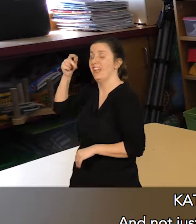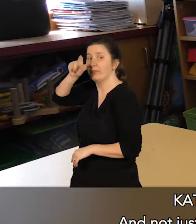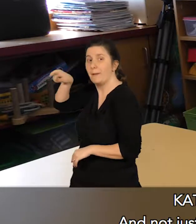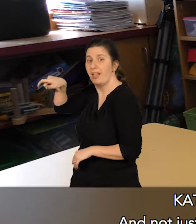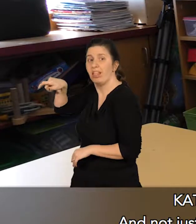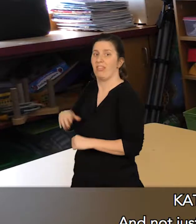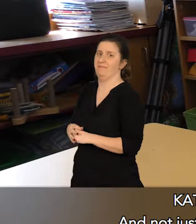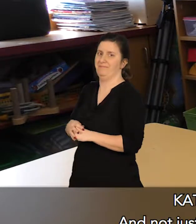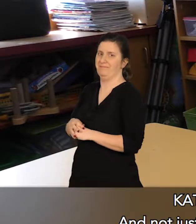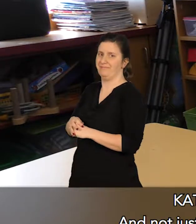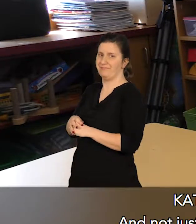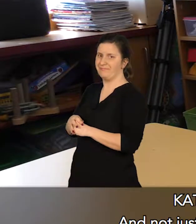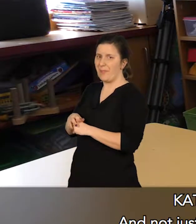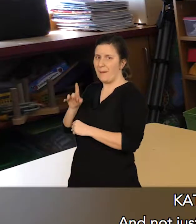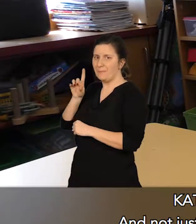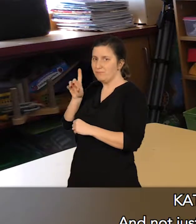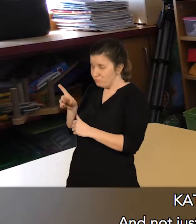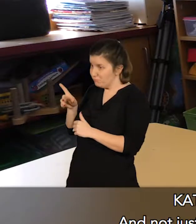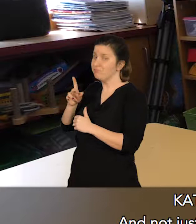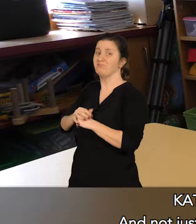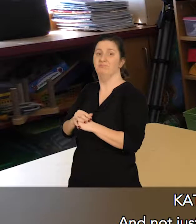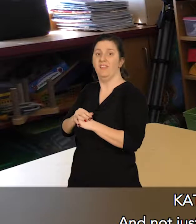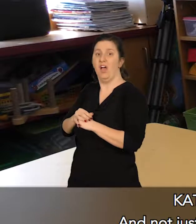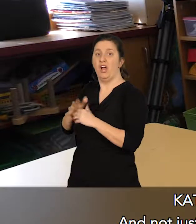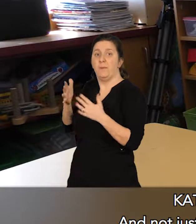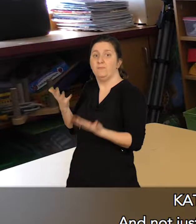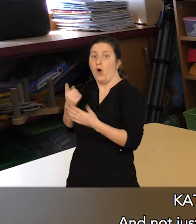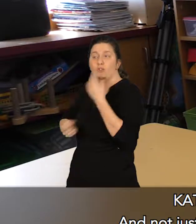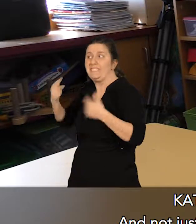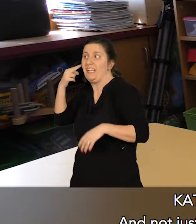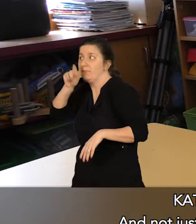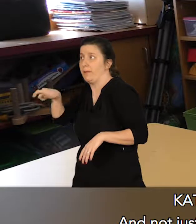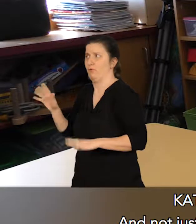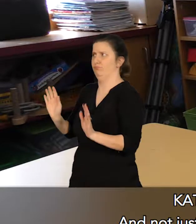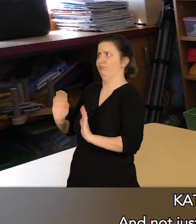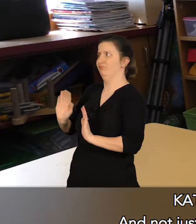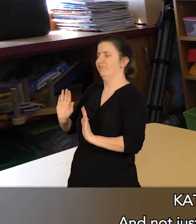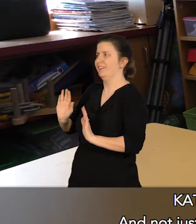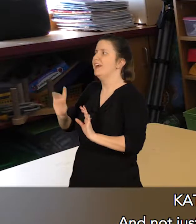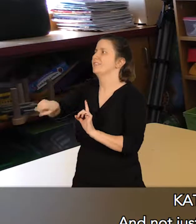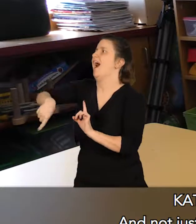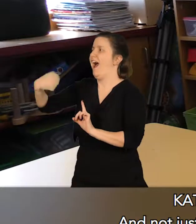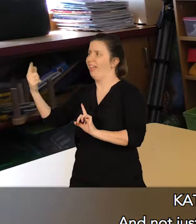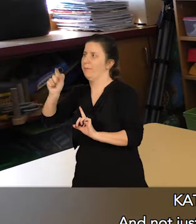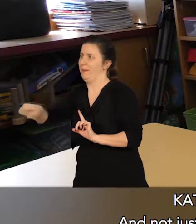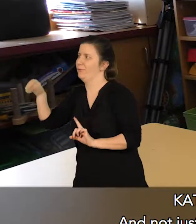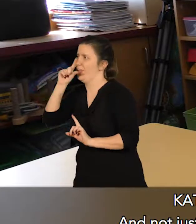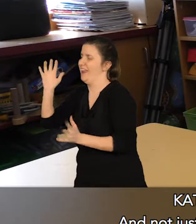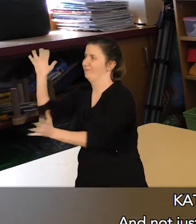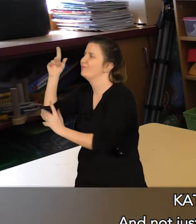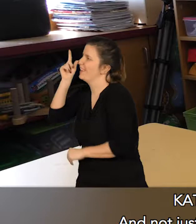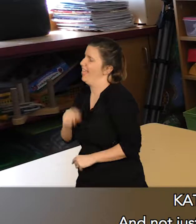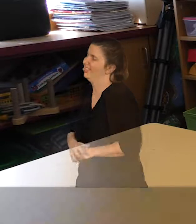So we can talk to deaf people. Yeah. And not just deaf people, we can sign to